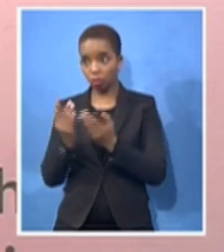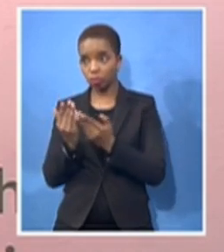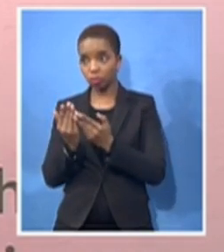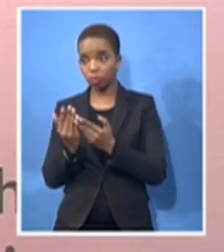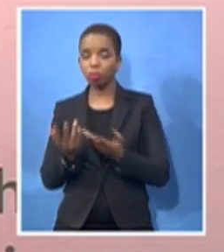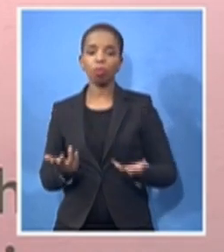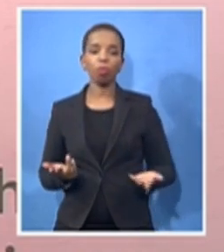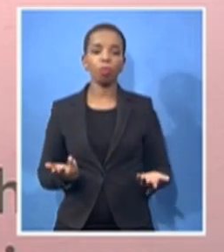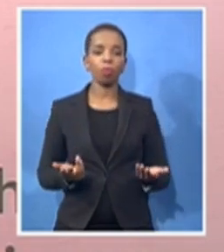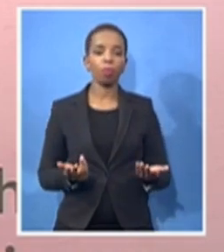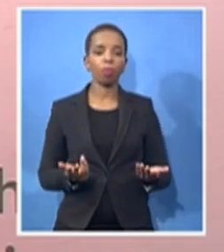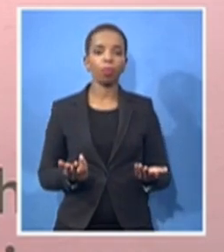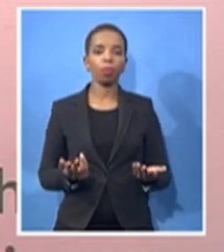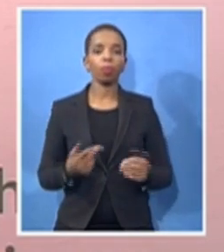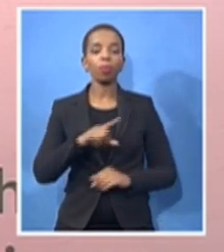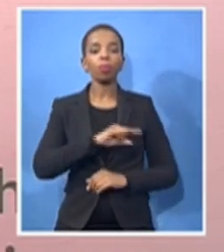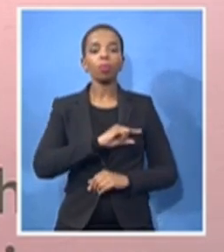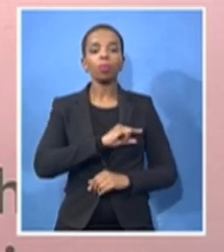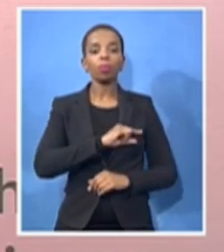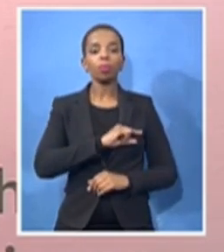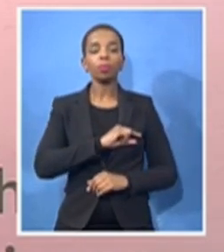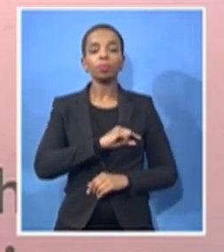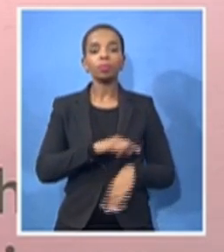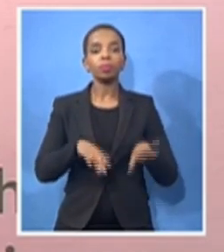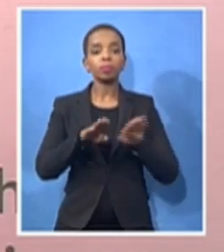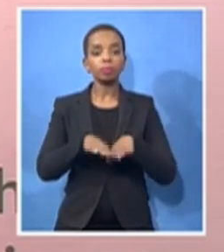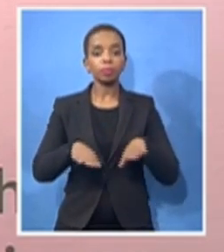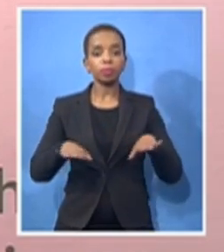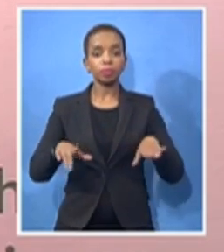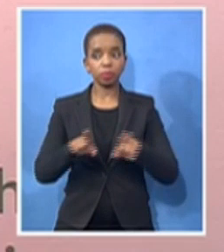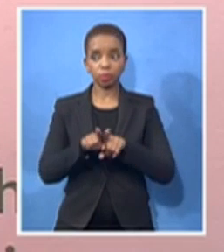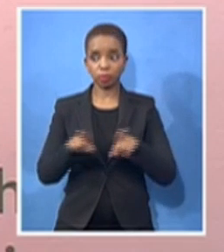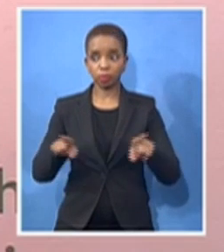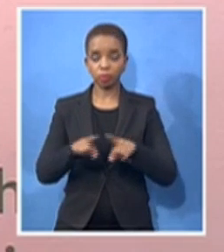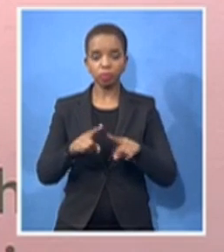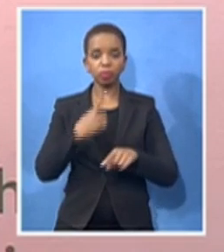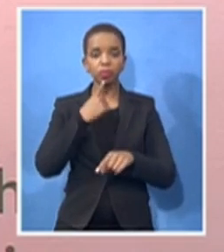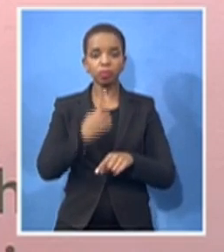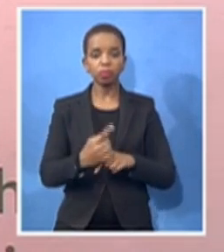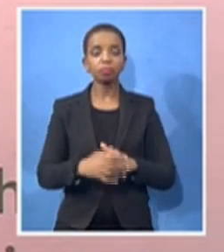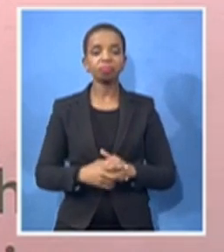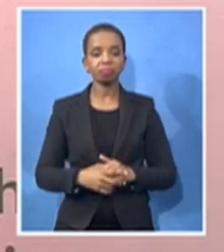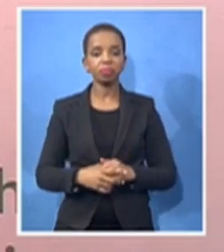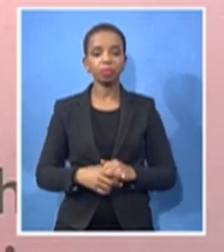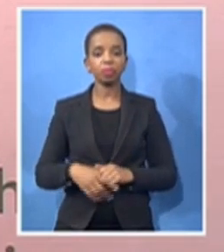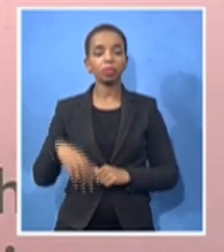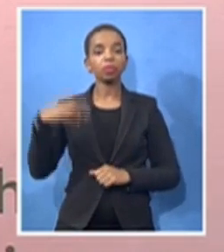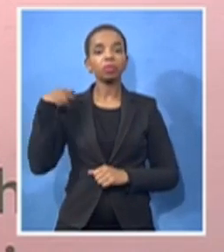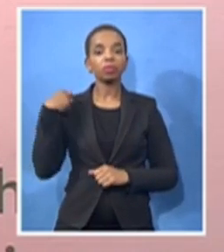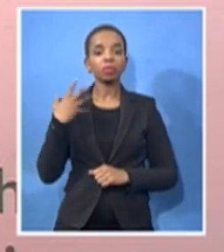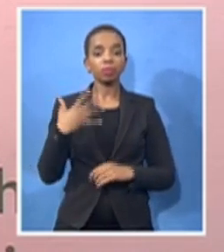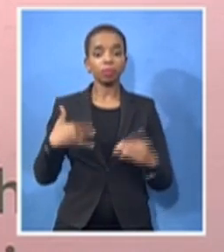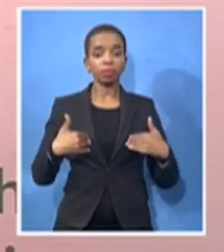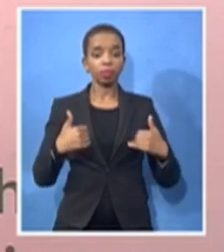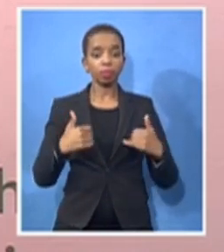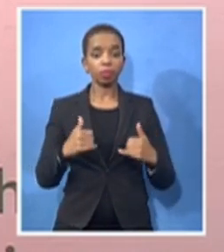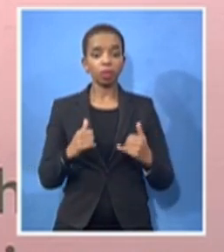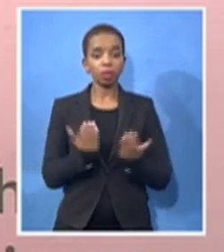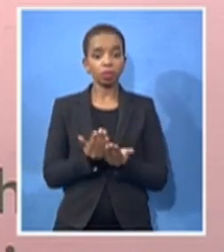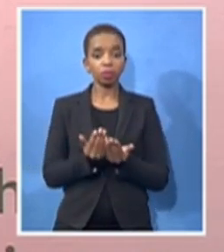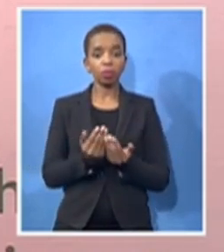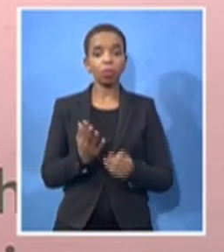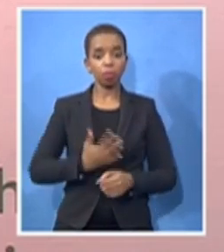we are saying we need to start opening up the schools. We're not saying that we want children to go there and get infected. We